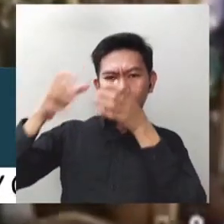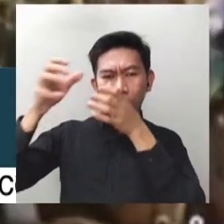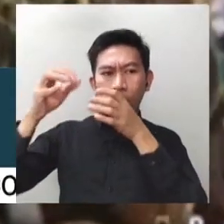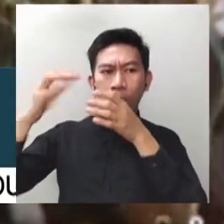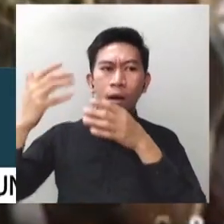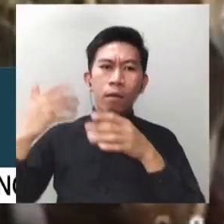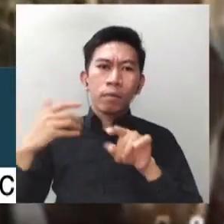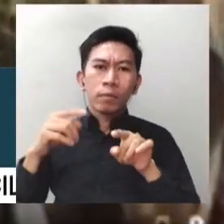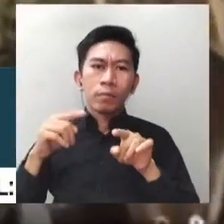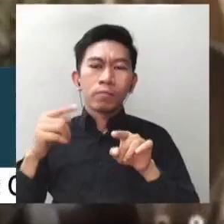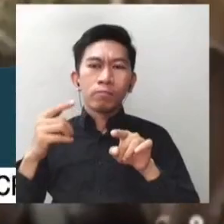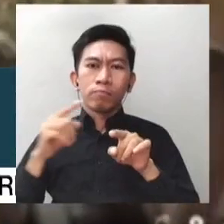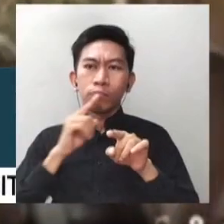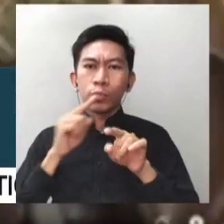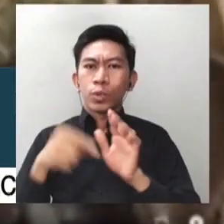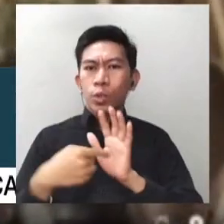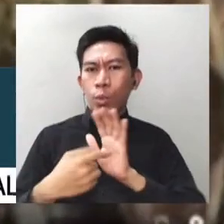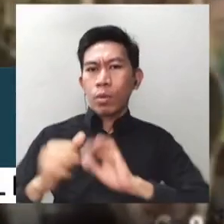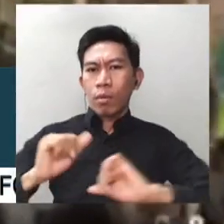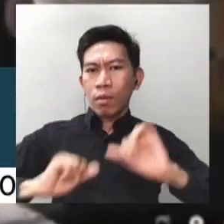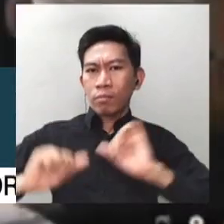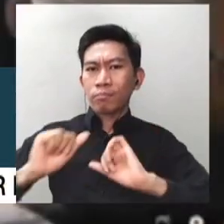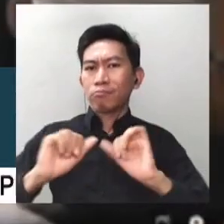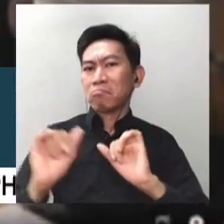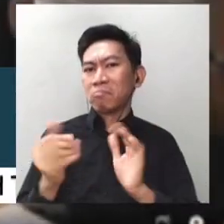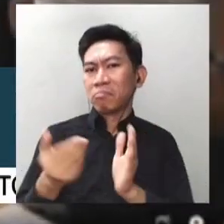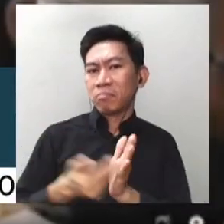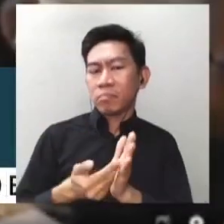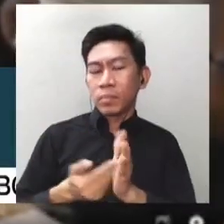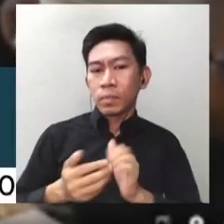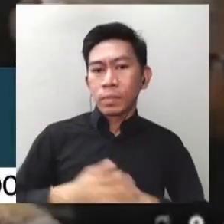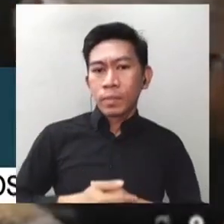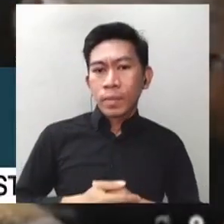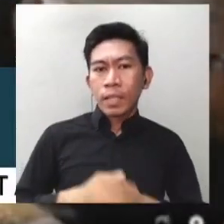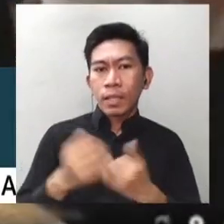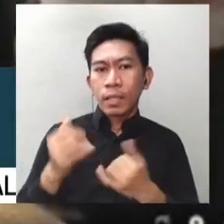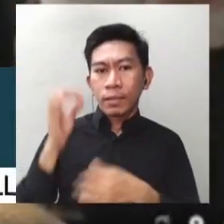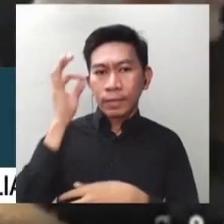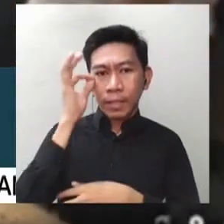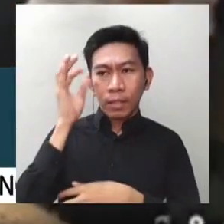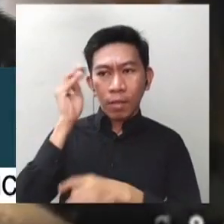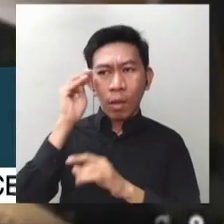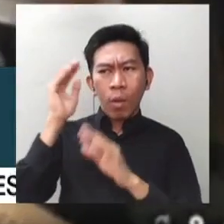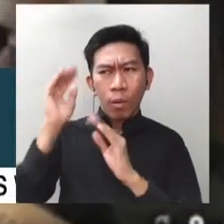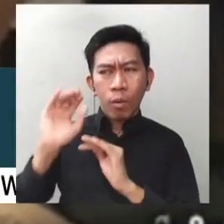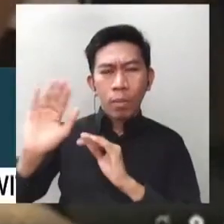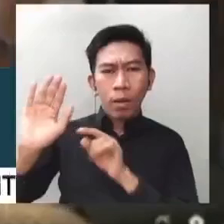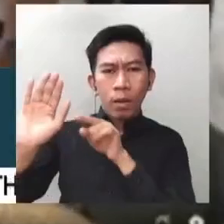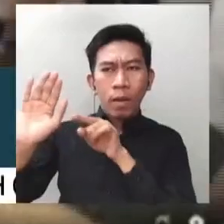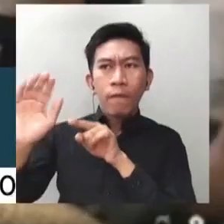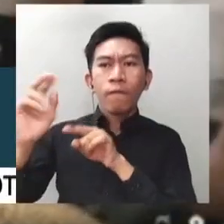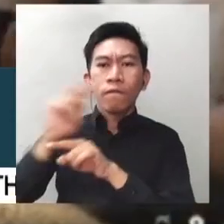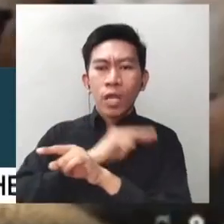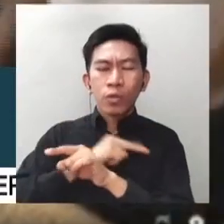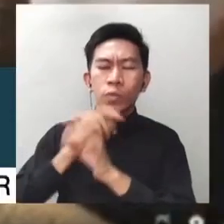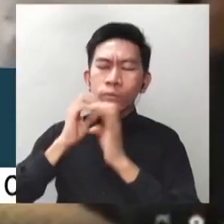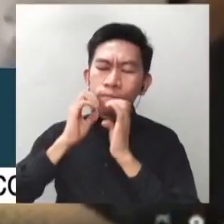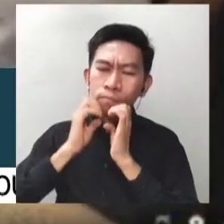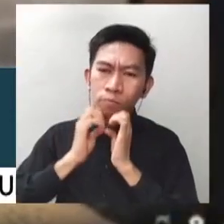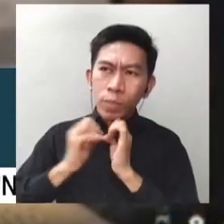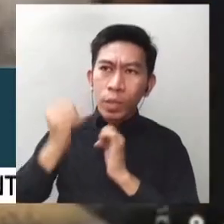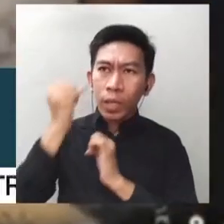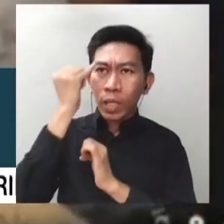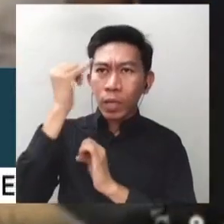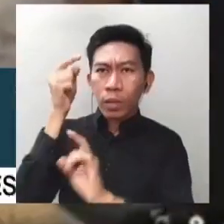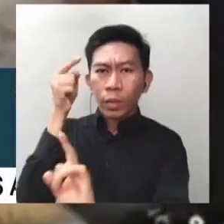possessed and that he demonstrated. He also expressed hope that Marcos Sr.'s values, ideals, and visions for the country will spur young